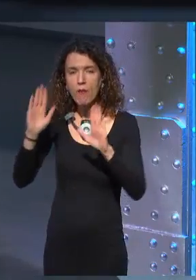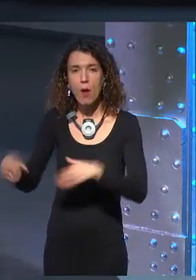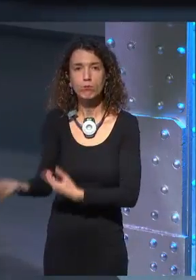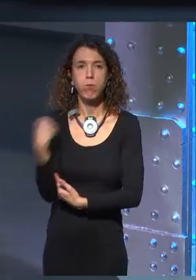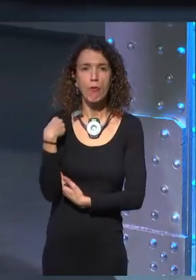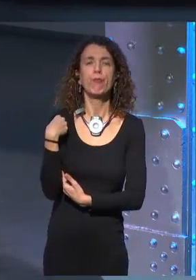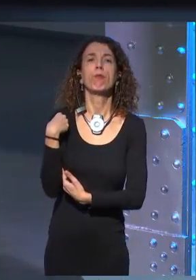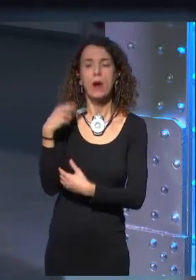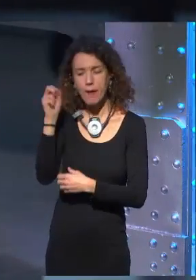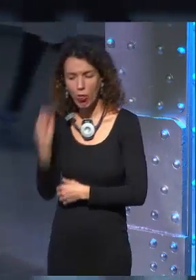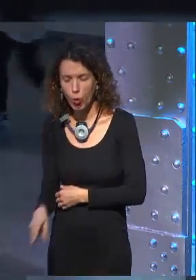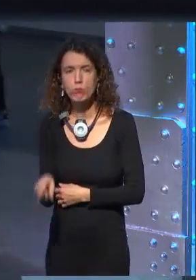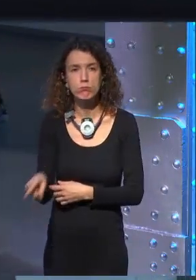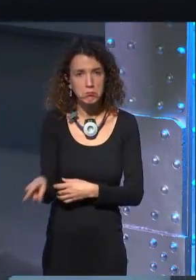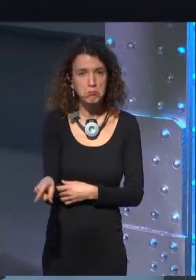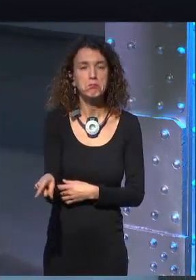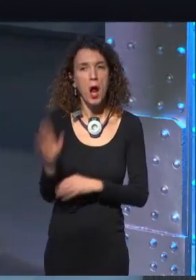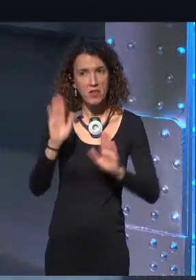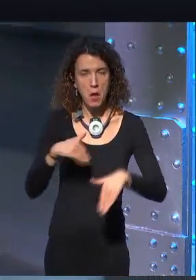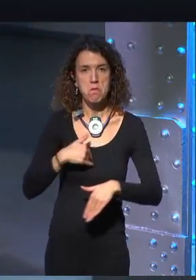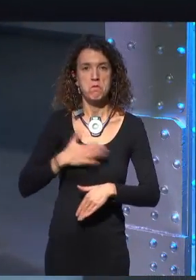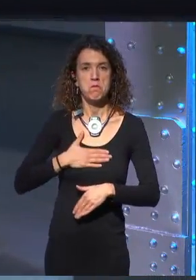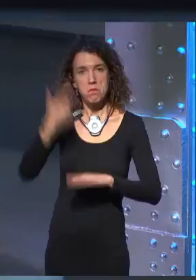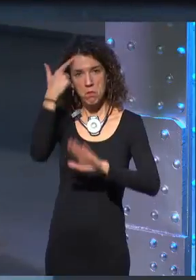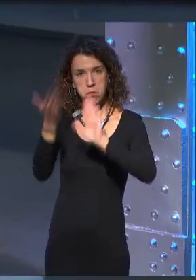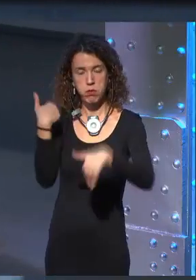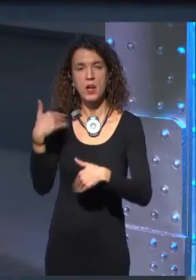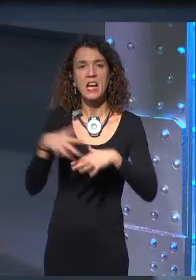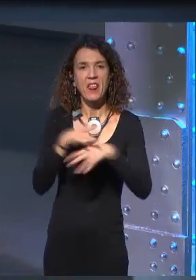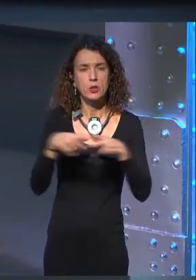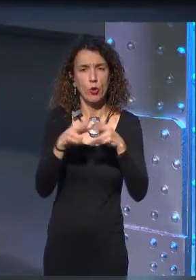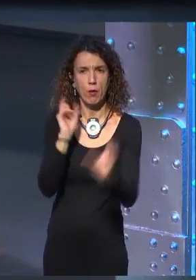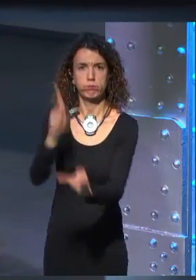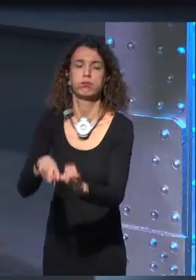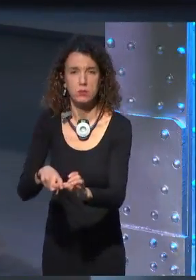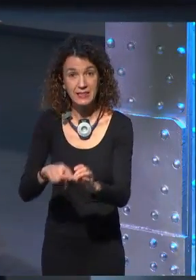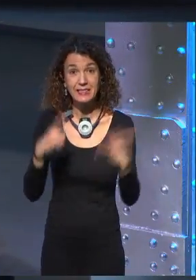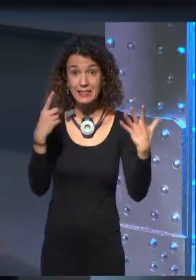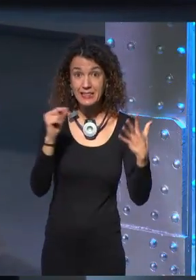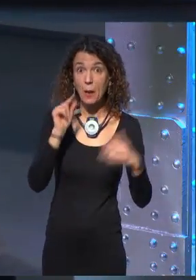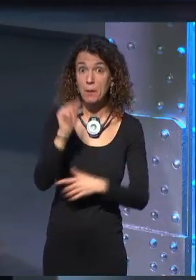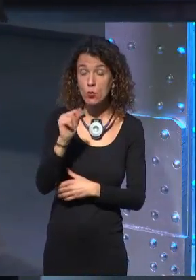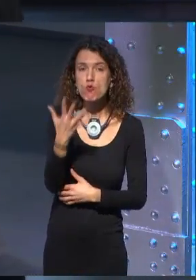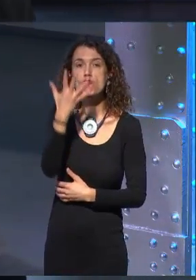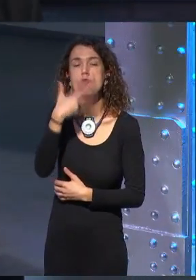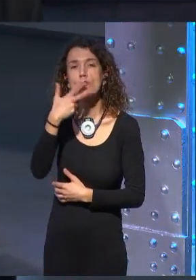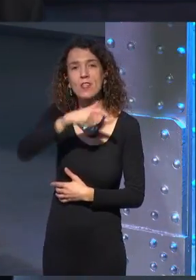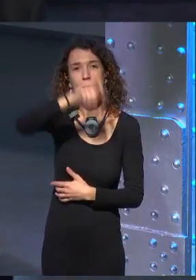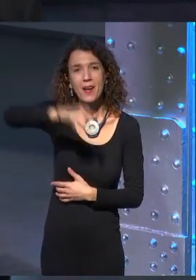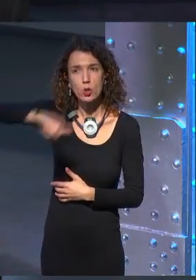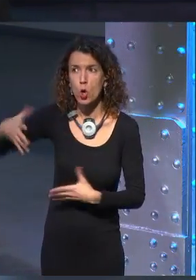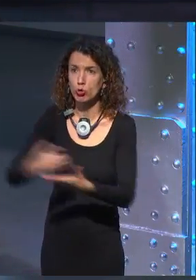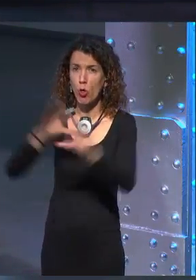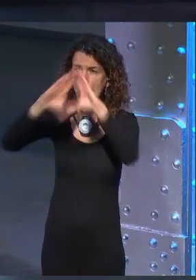it myself, and I went on a Twitter chat, a career Twitter chat, and in 60 minutes, I met 200 people from all over the world I would have never